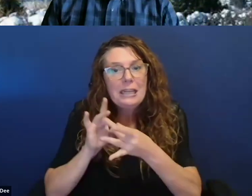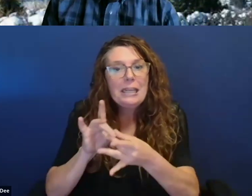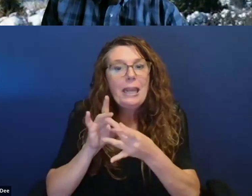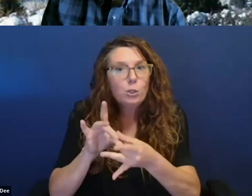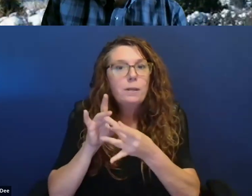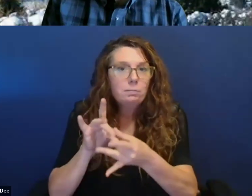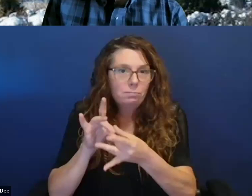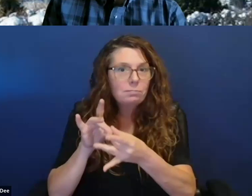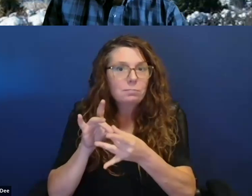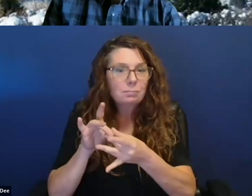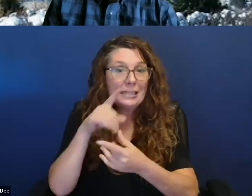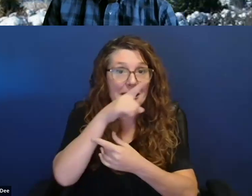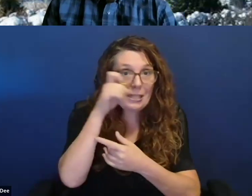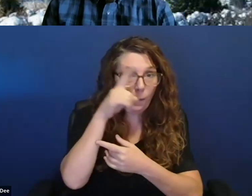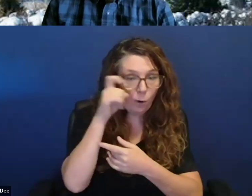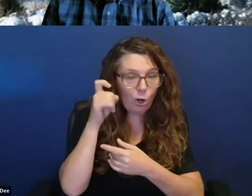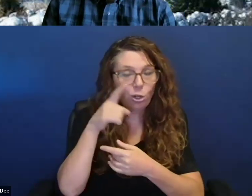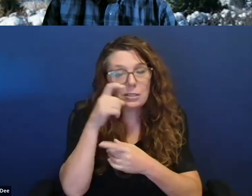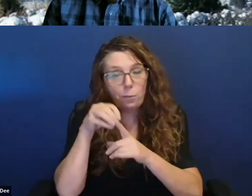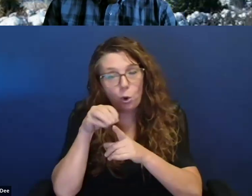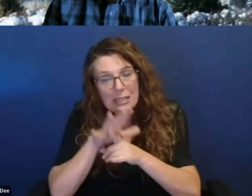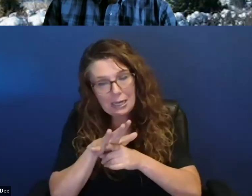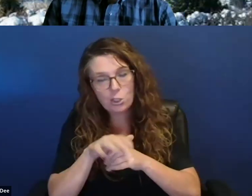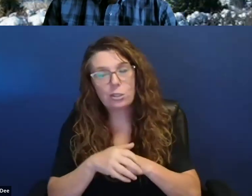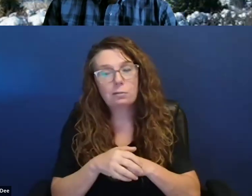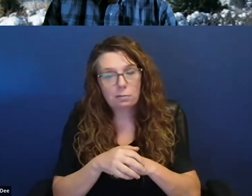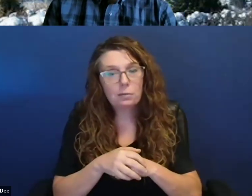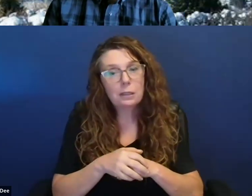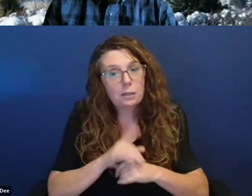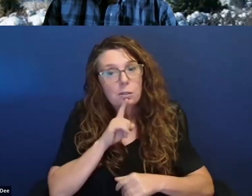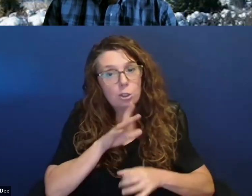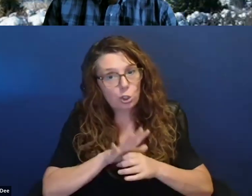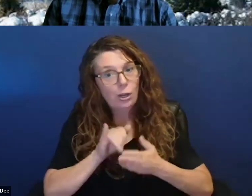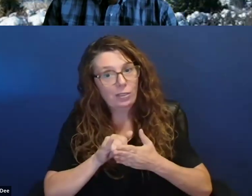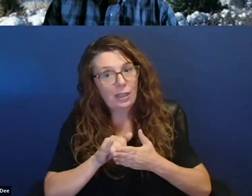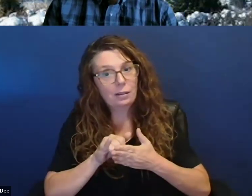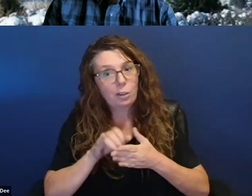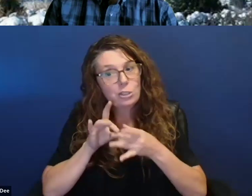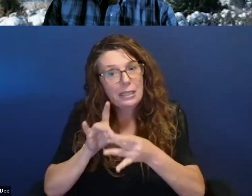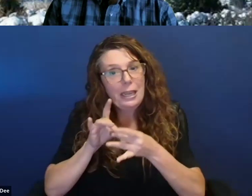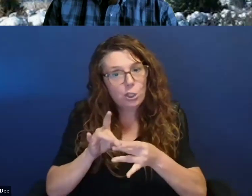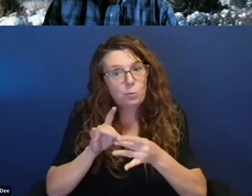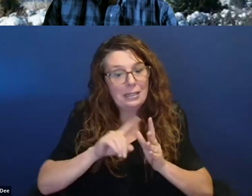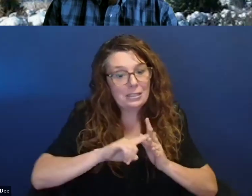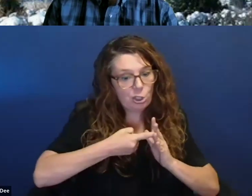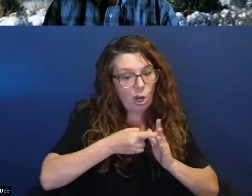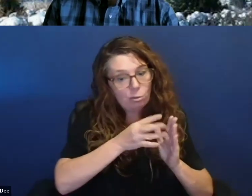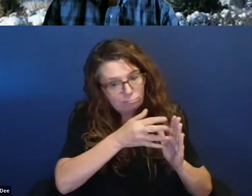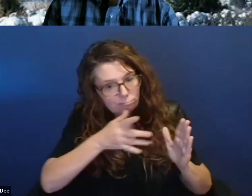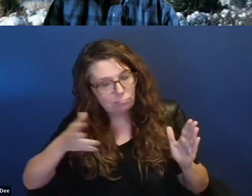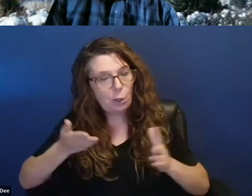Engagement in the summer and summer orientation, like just ensuring that there's engagement at the start and